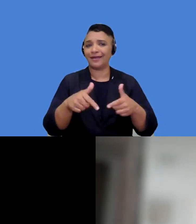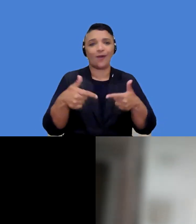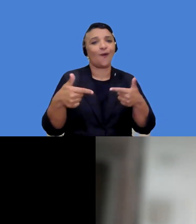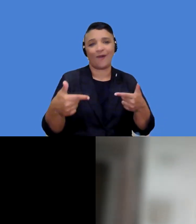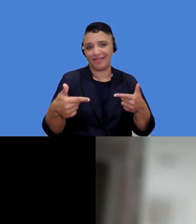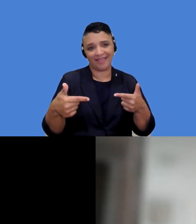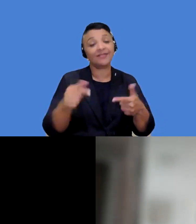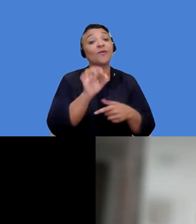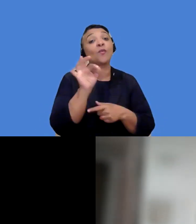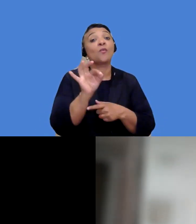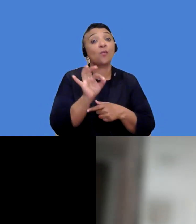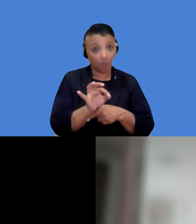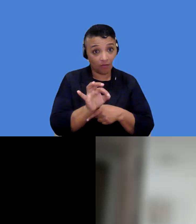to